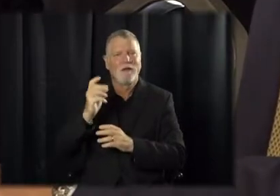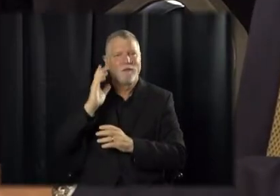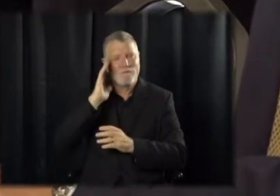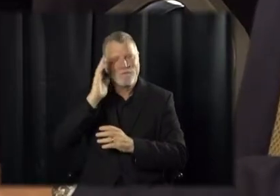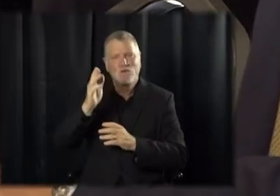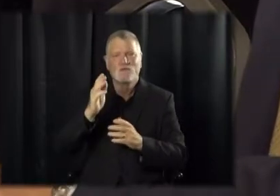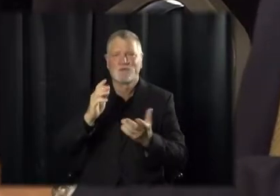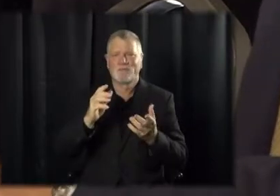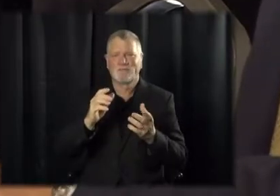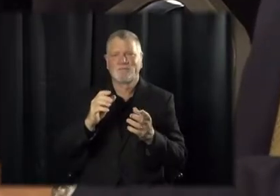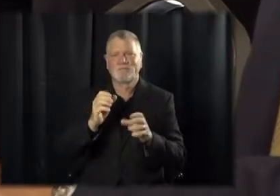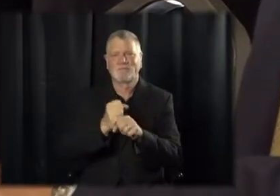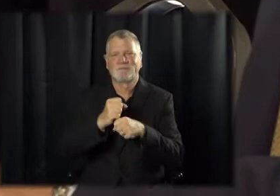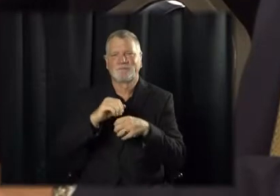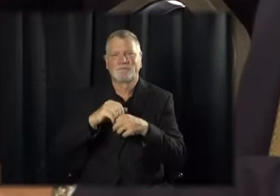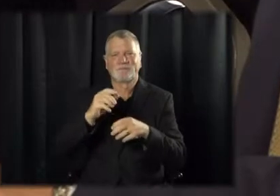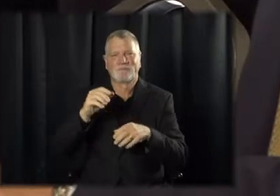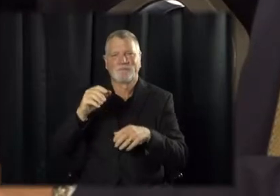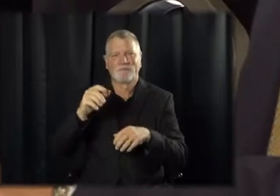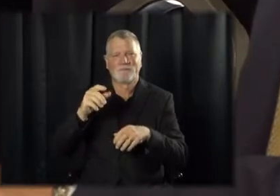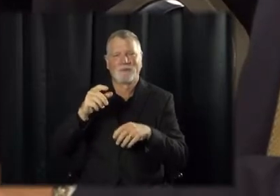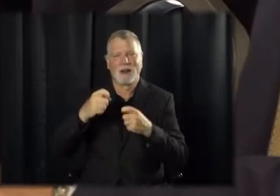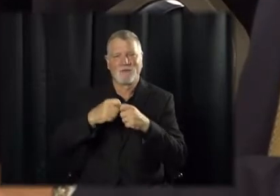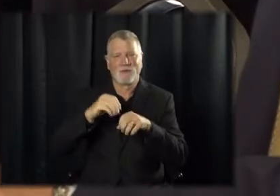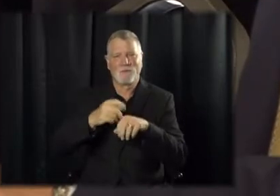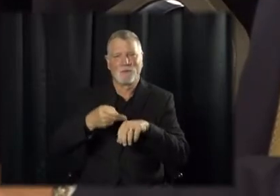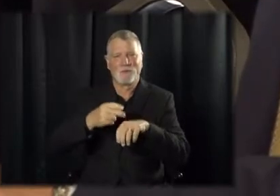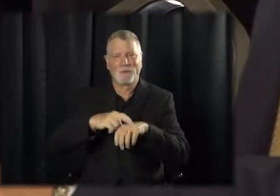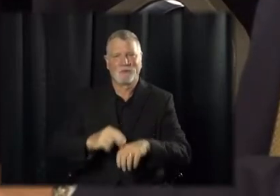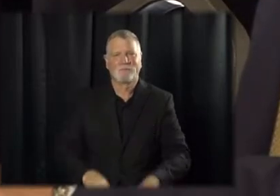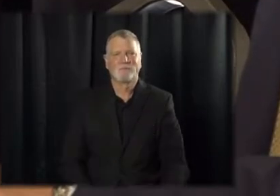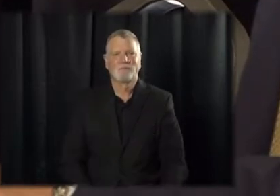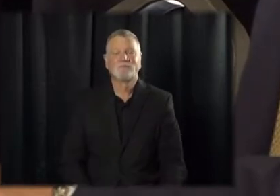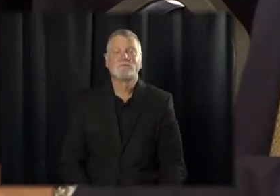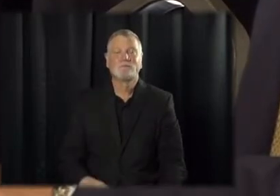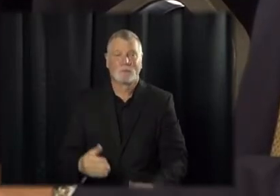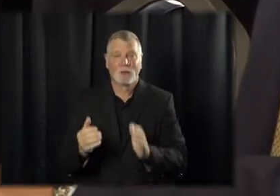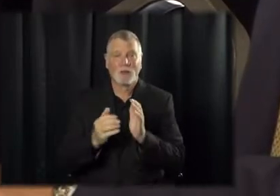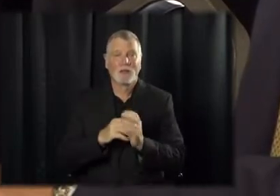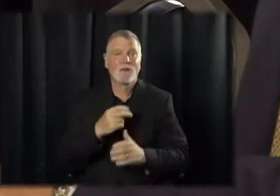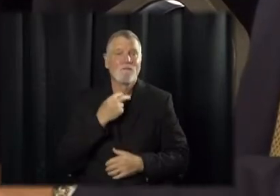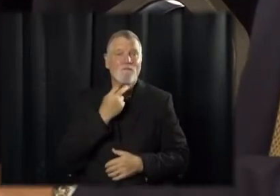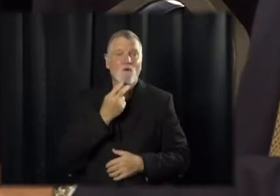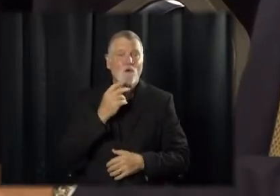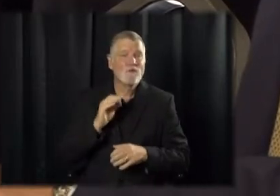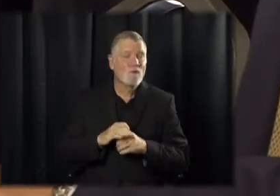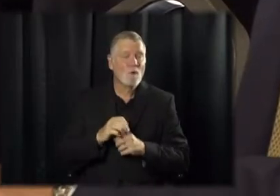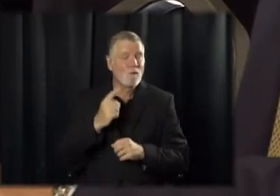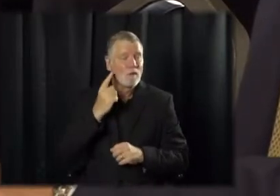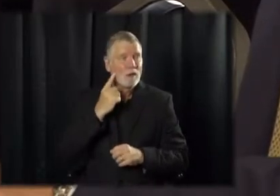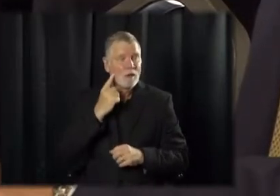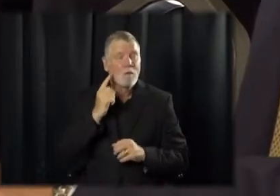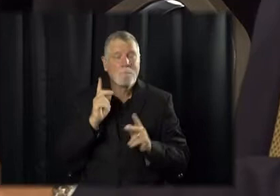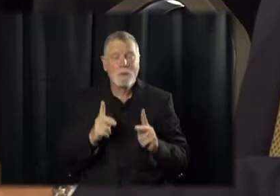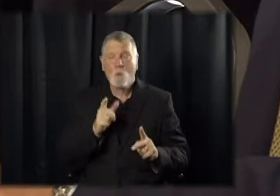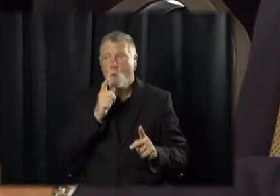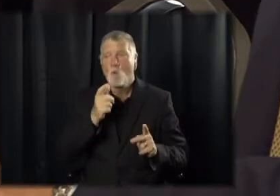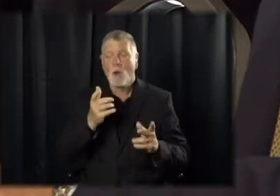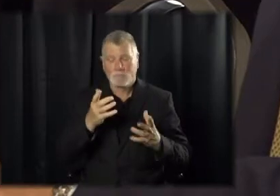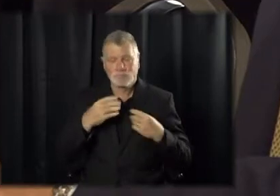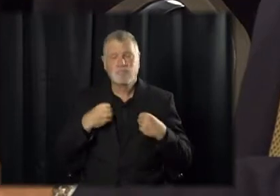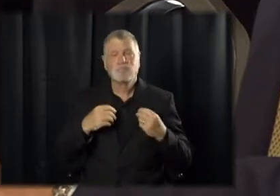generation in Puerto Rico. I'll take a voice vote once again. Would all in favor of approving